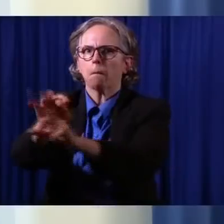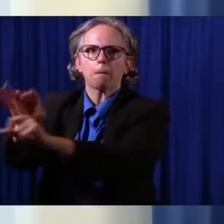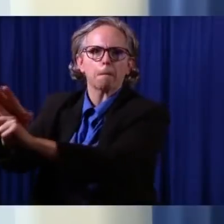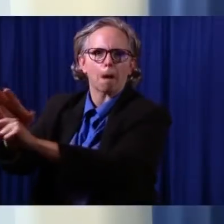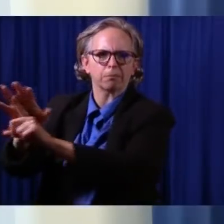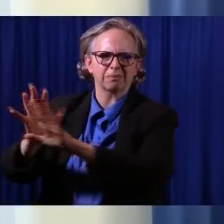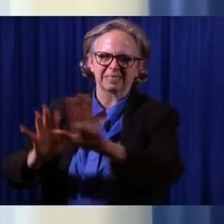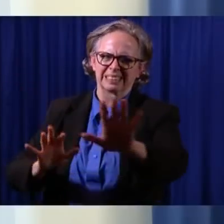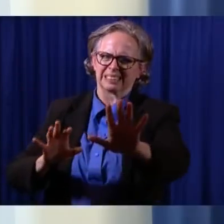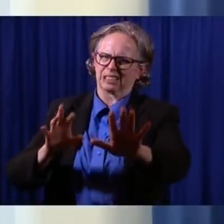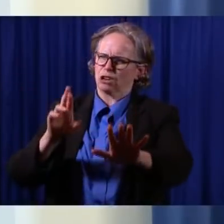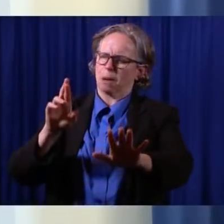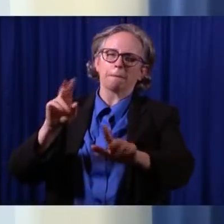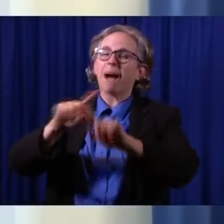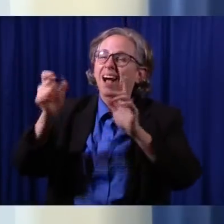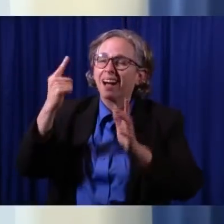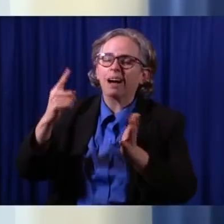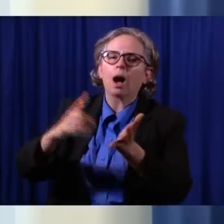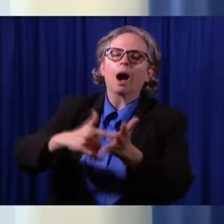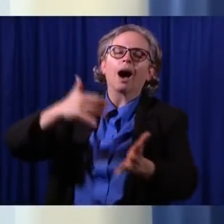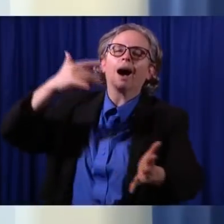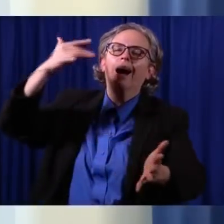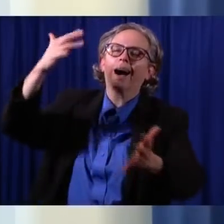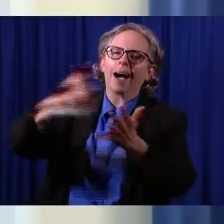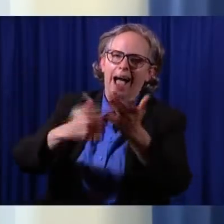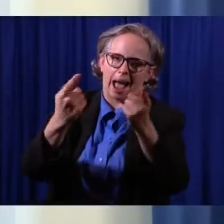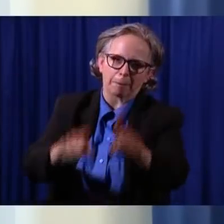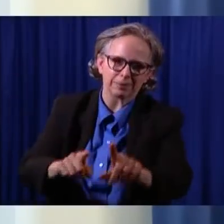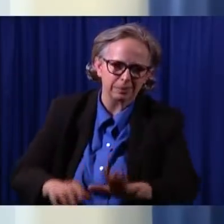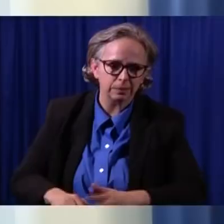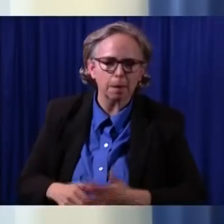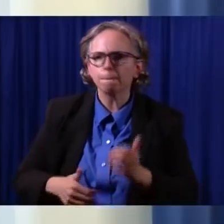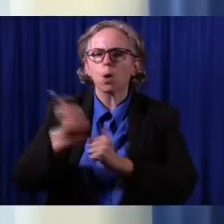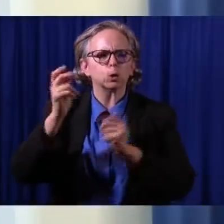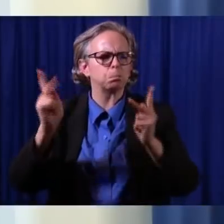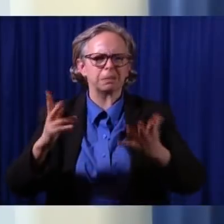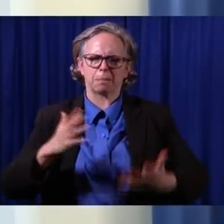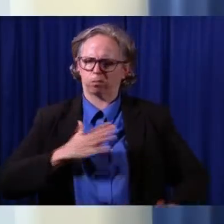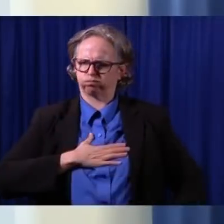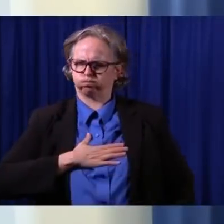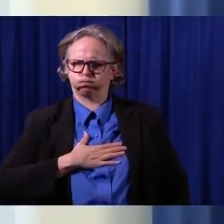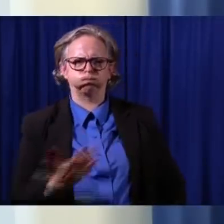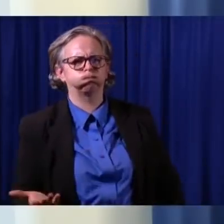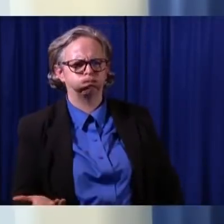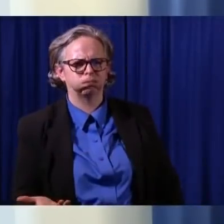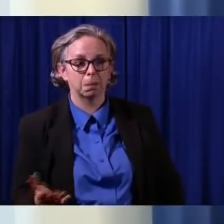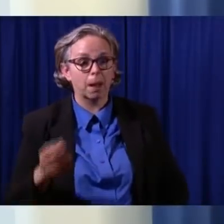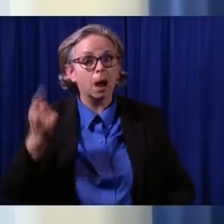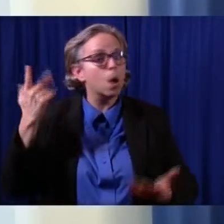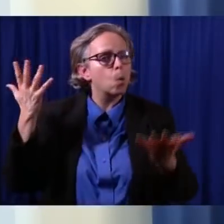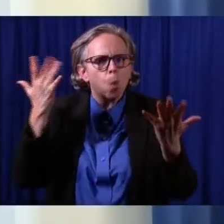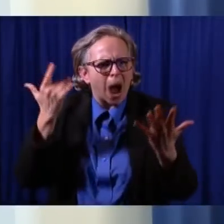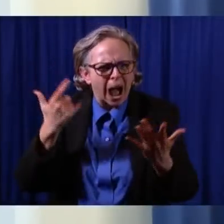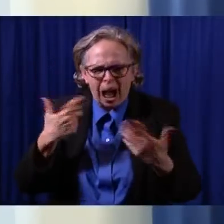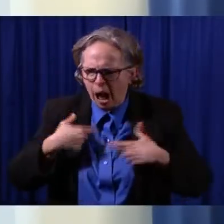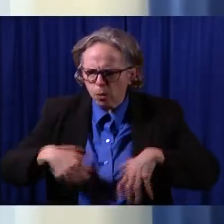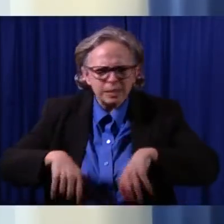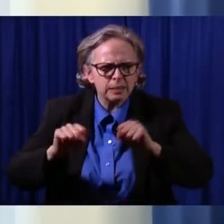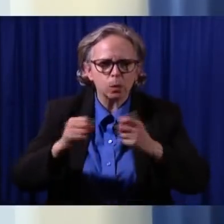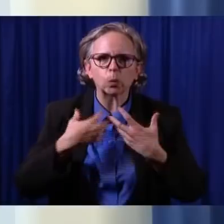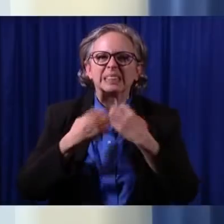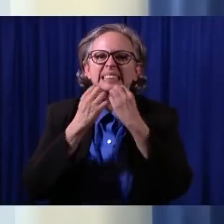people do it voluntarily, but it's about stopping the spread and putting others at risk. And so those laws are in place for things